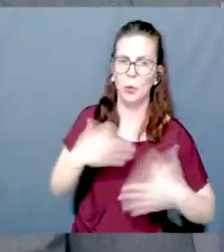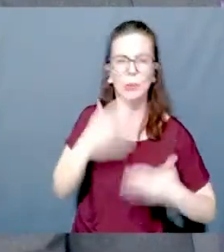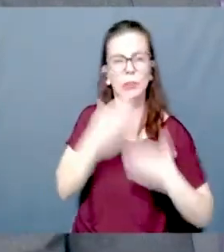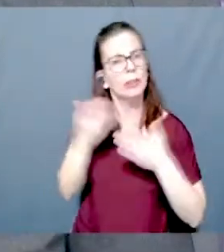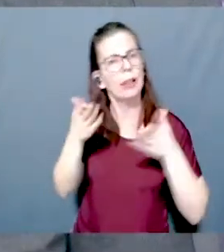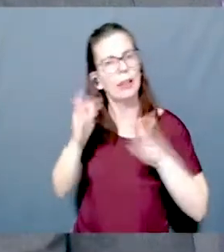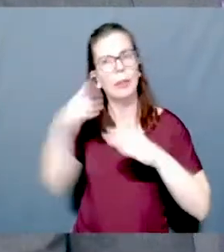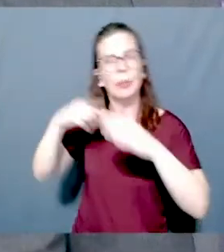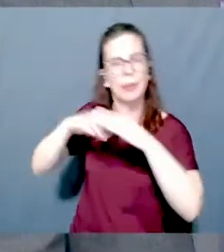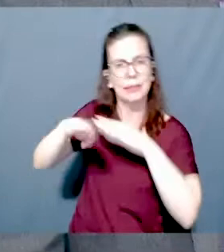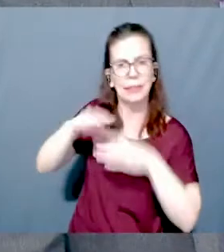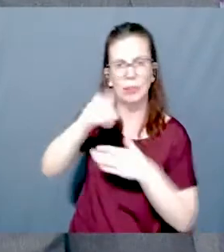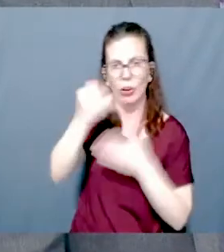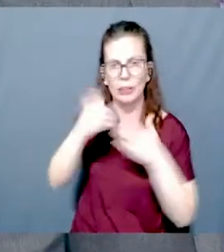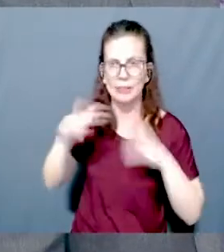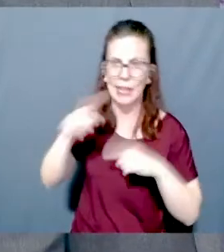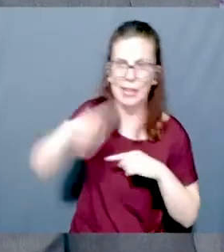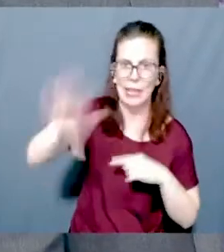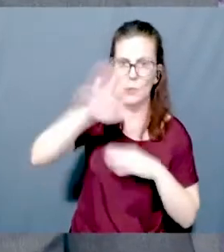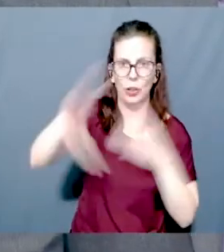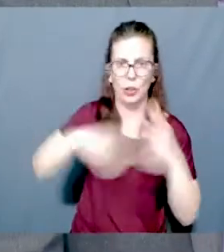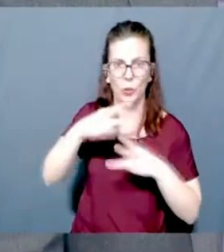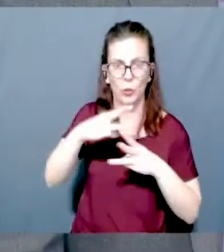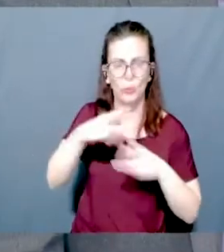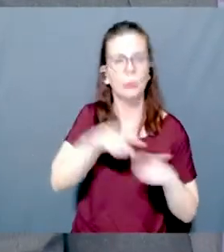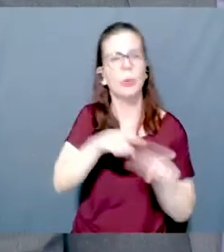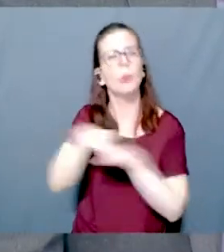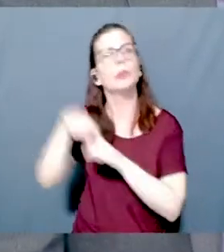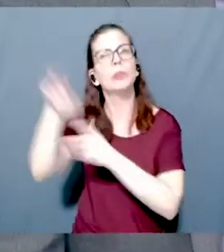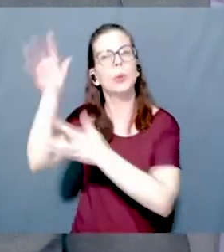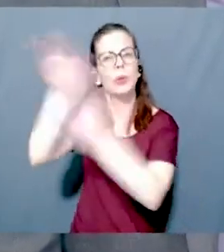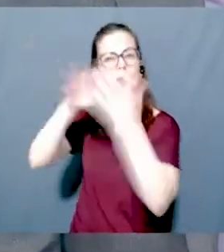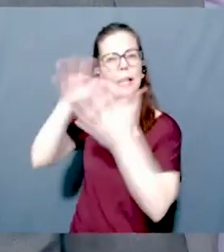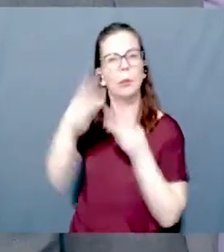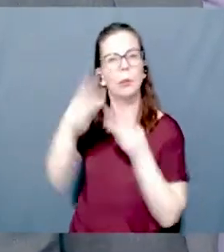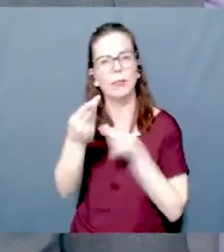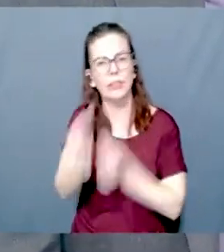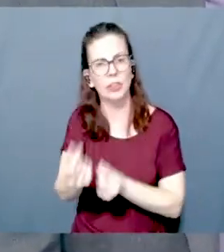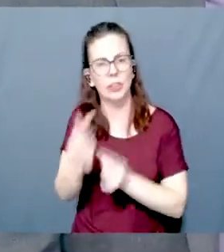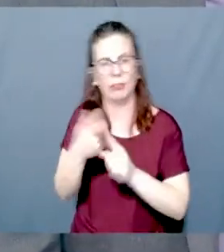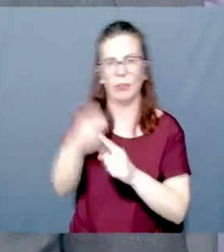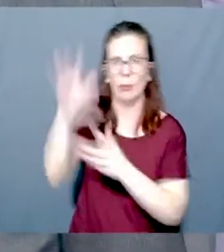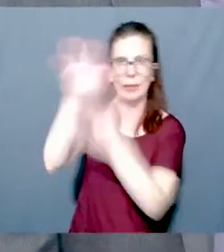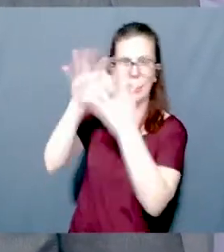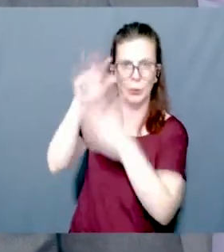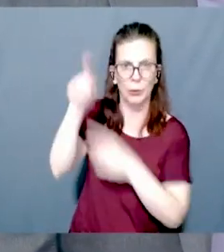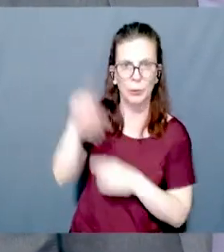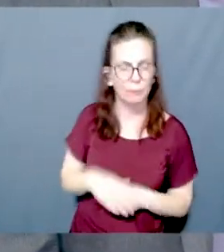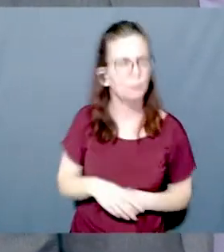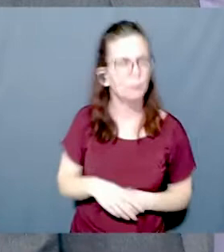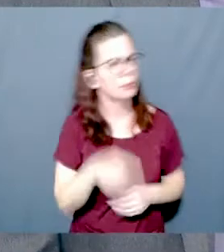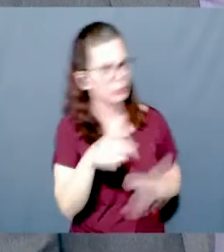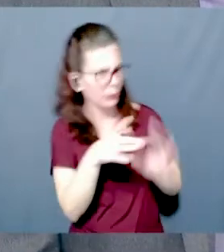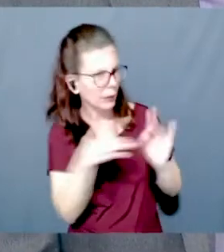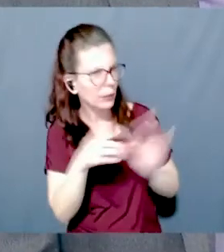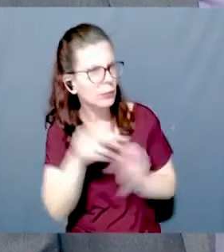the world, and also move to the cloud and get the efficiencies of the cloud. Now, you mentioned that Nimble Studio is kind